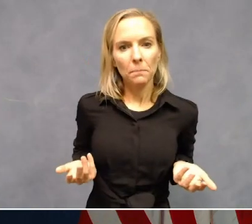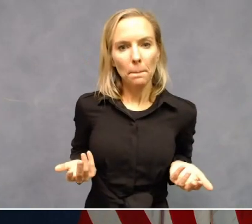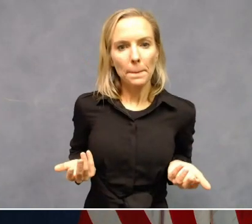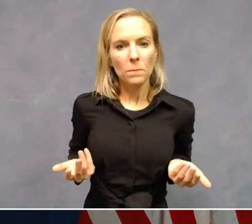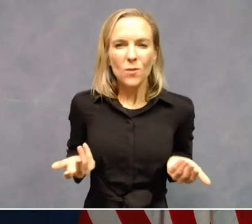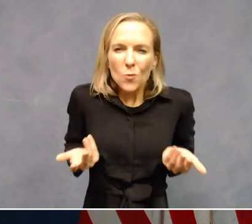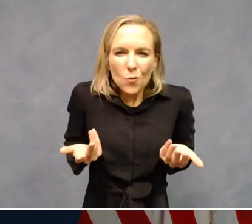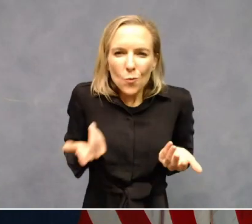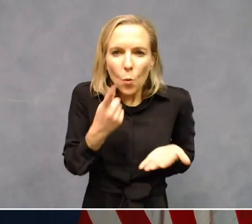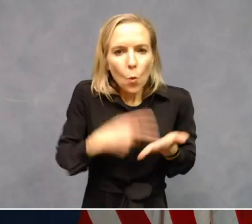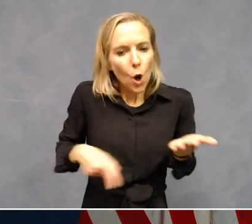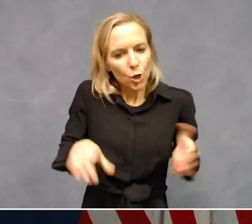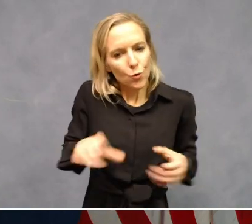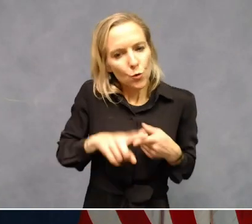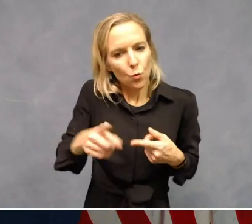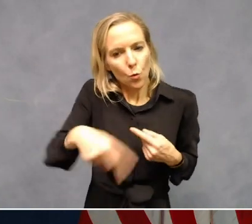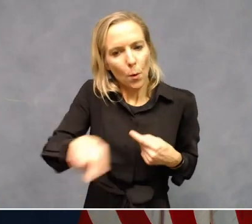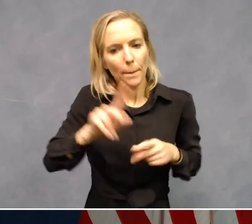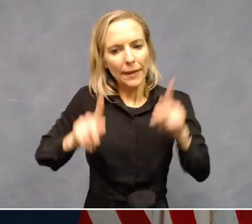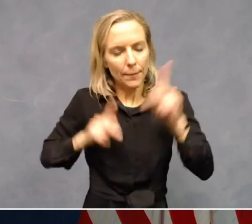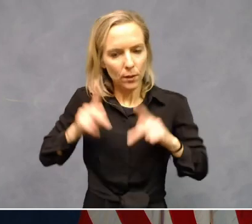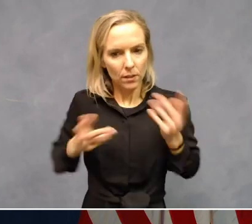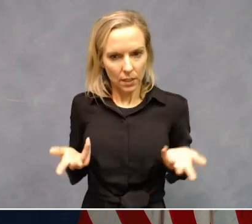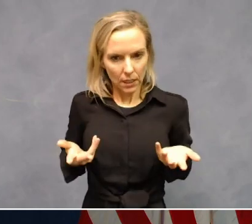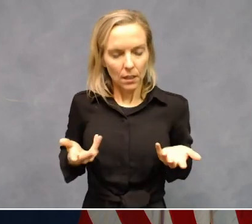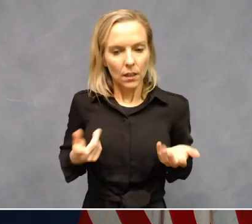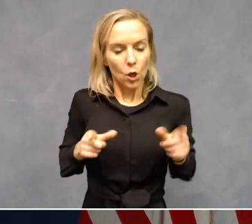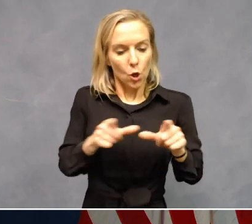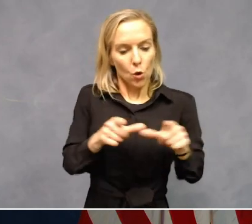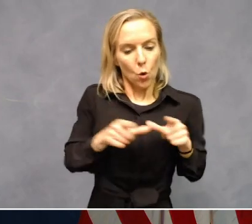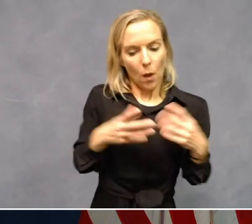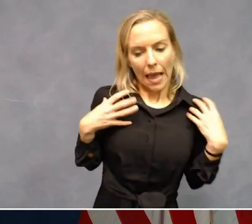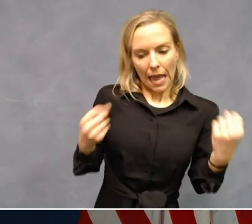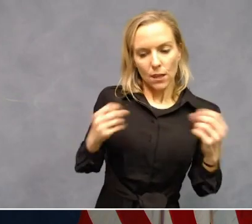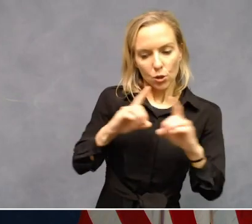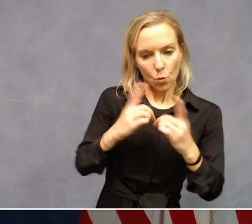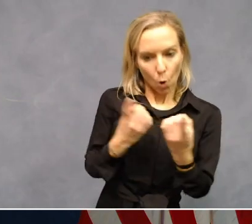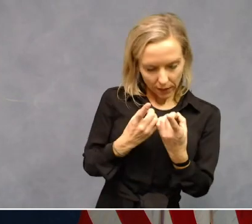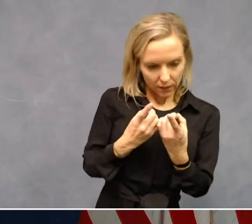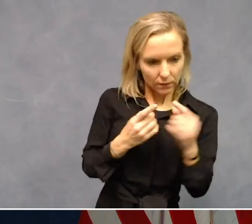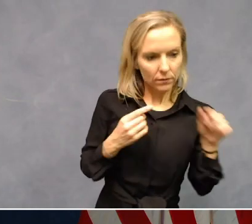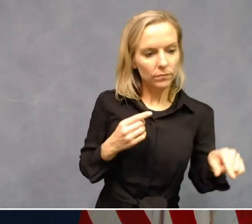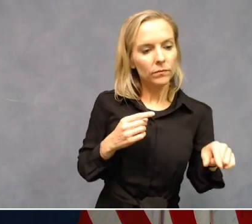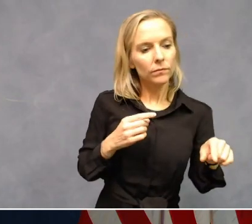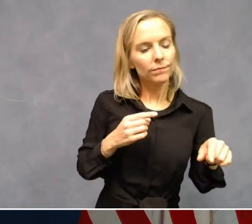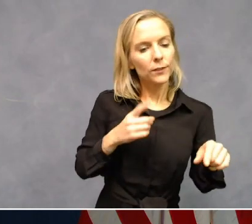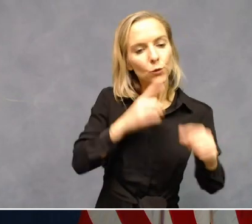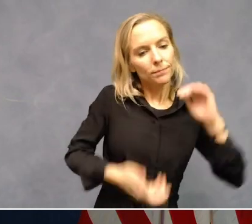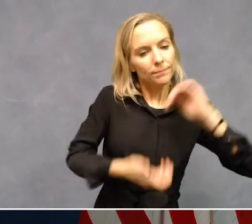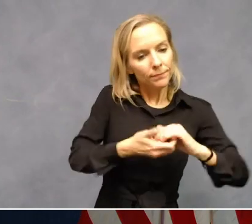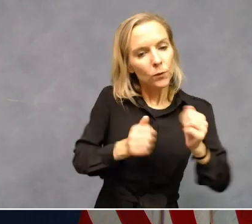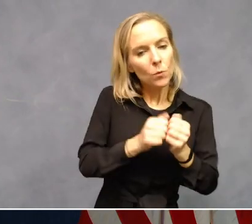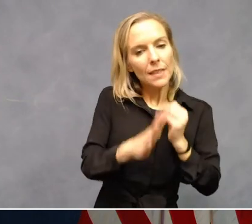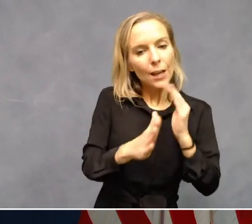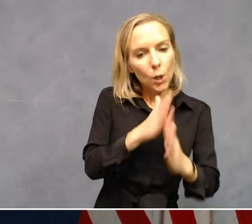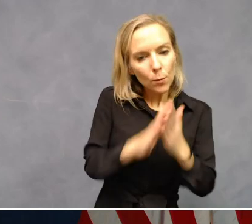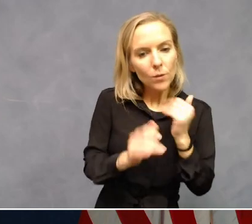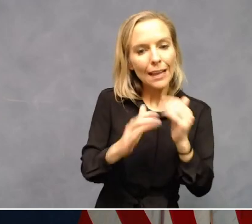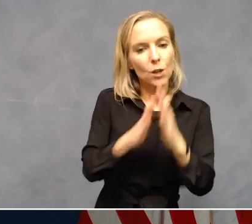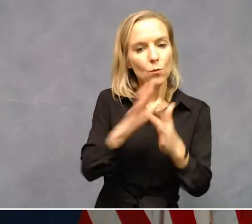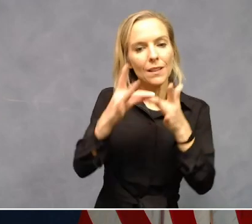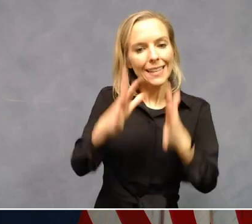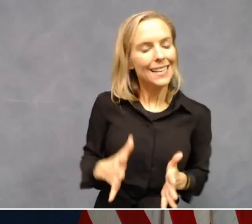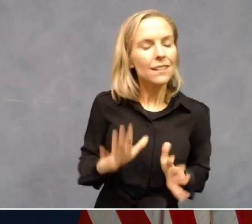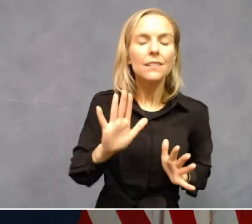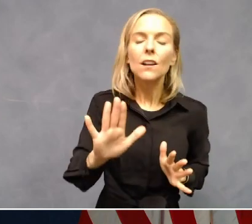possibly doing to them? To our local health departments, I would ask them to work with their communities and their community leaders. But I'd also